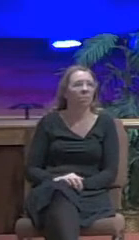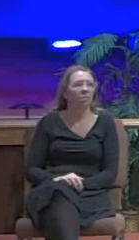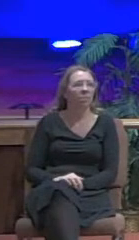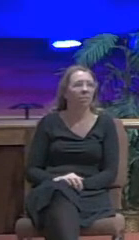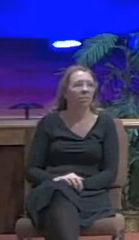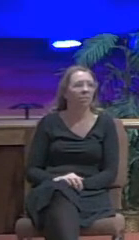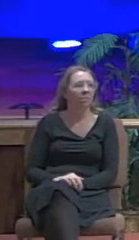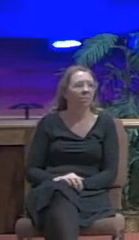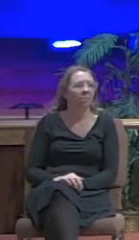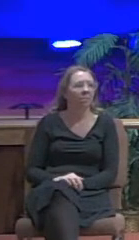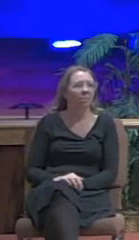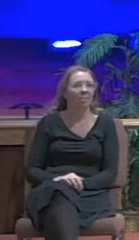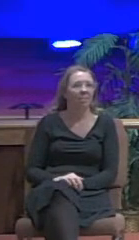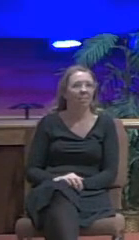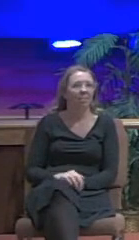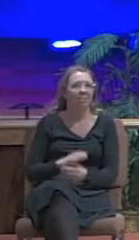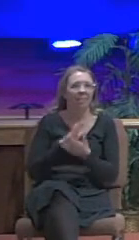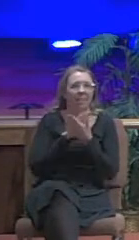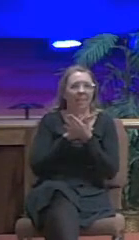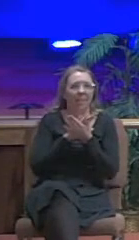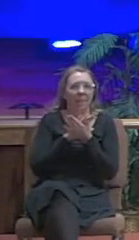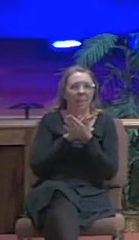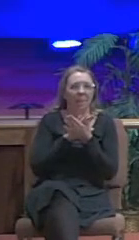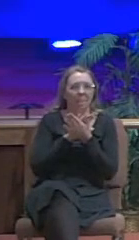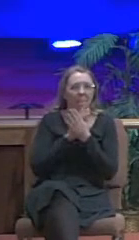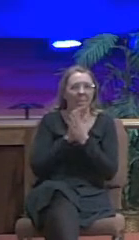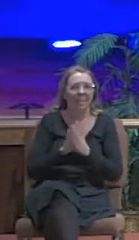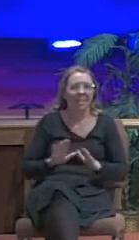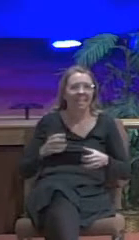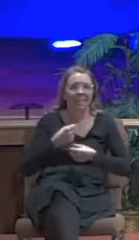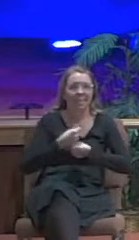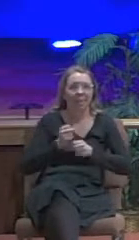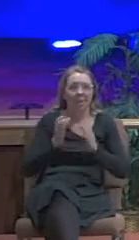peacemakers, for they shall be